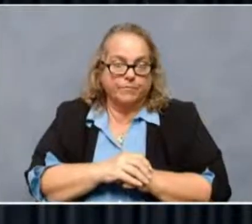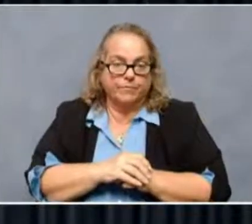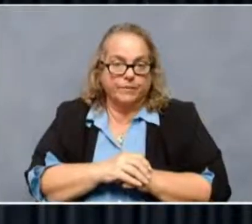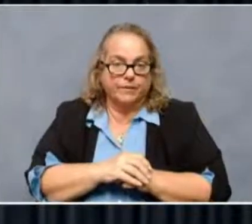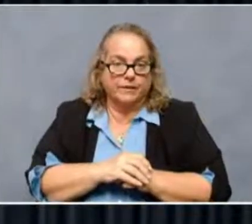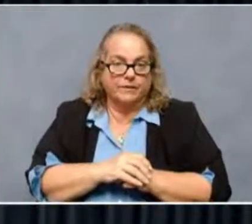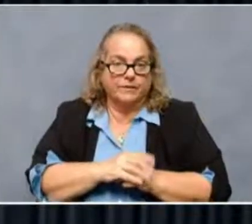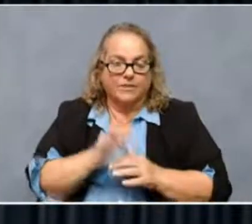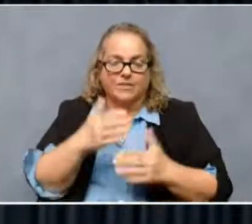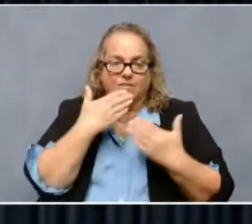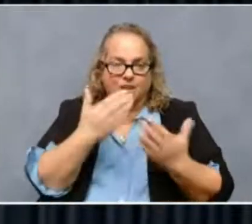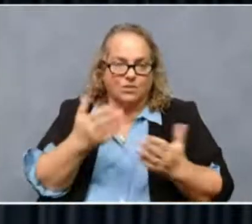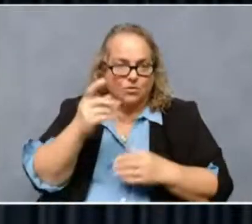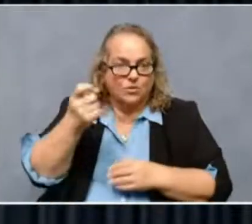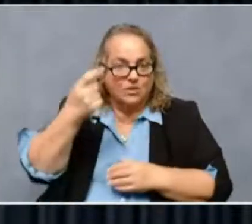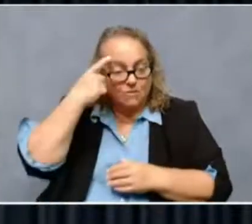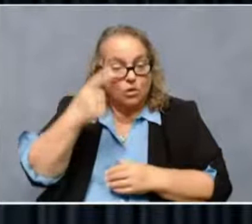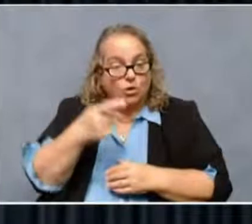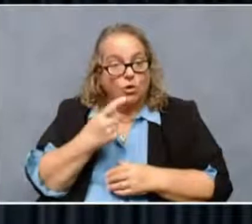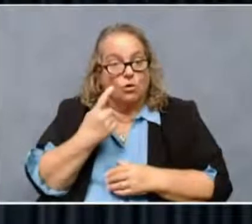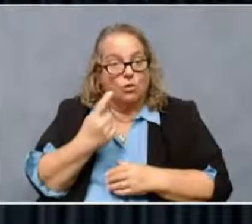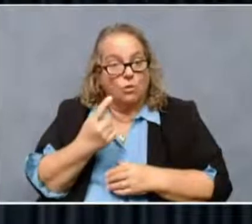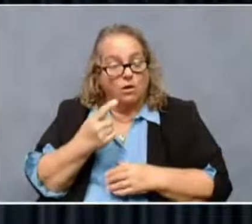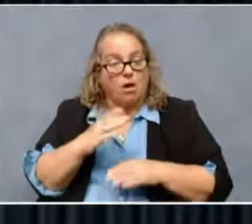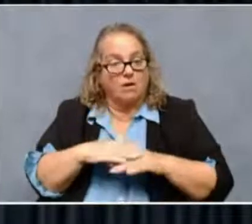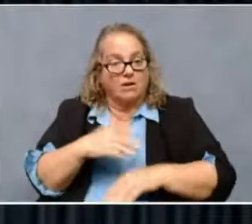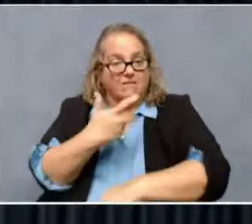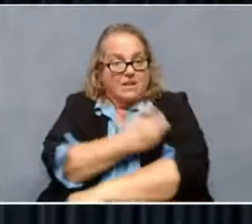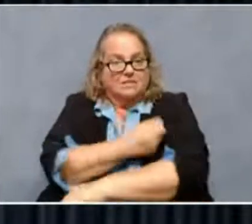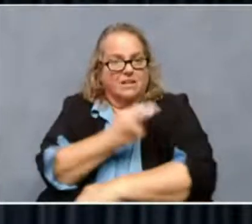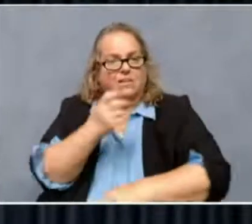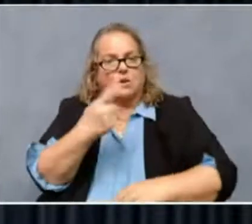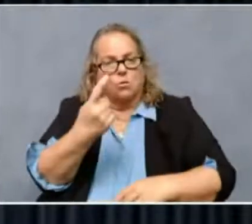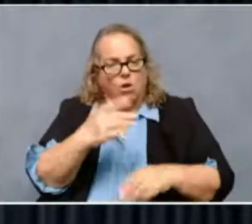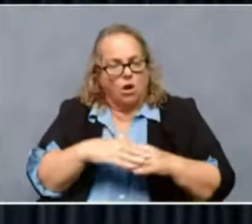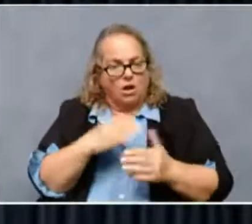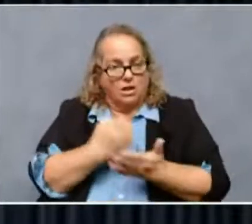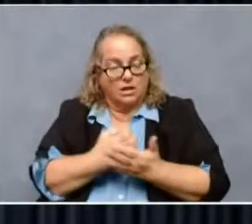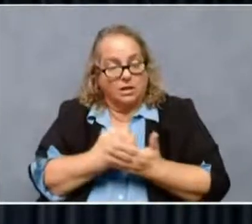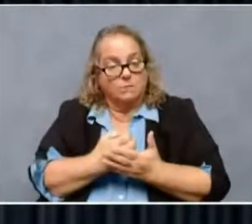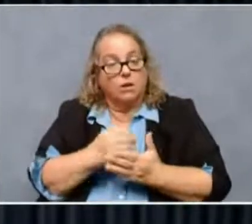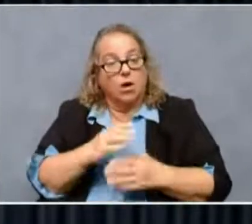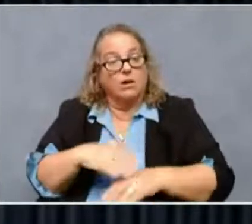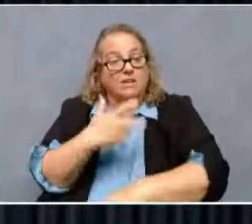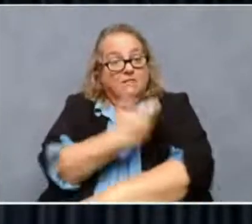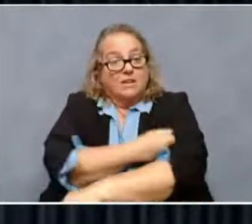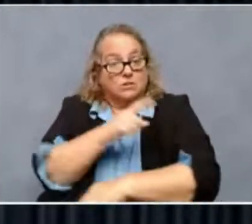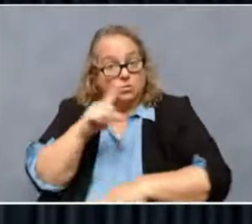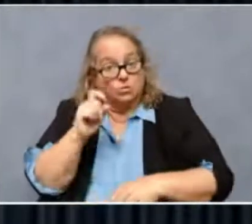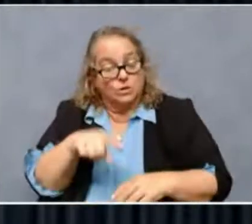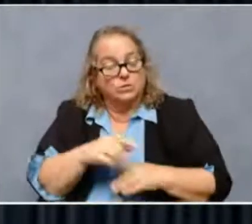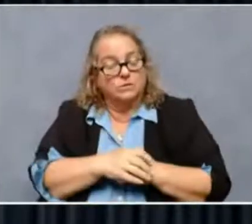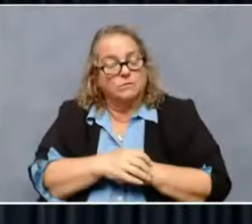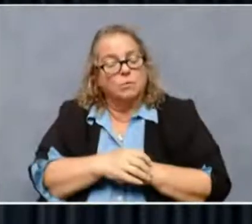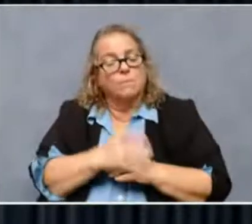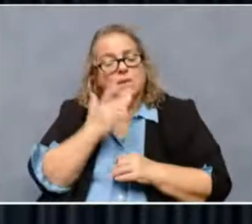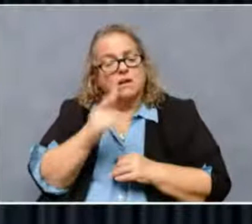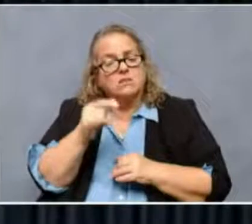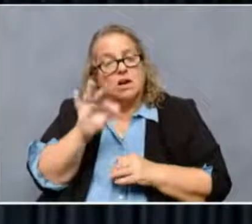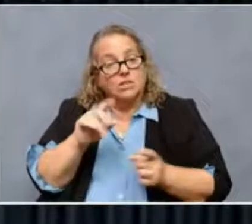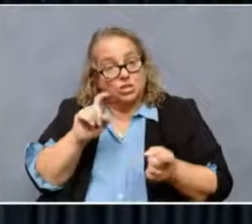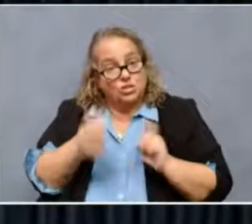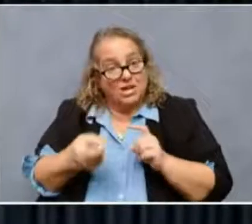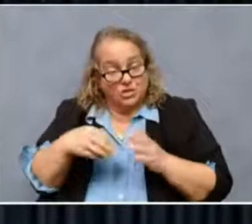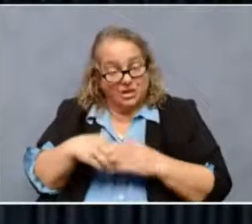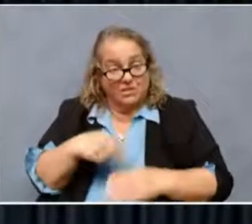Thank you, Governor. One on vaccines and then one on economy. My vaccine question, because of the change in the